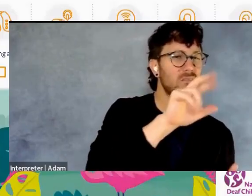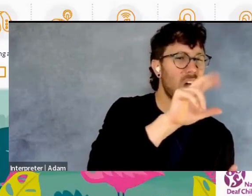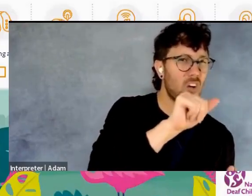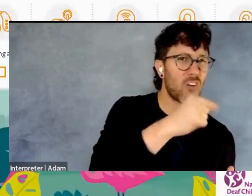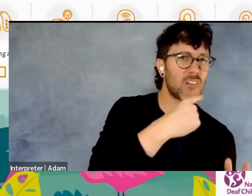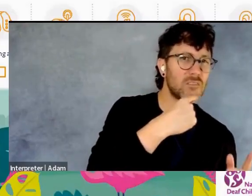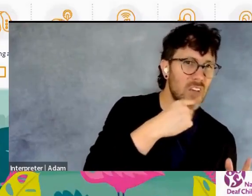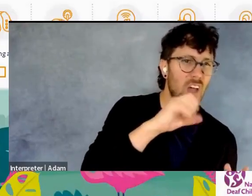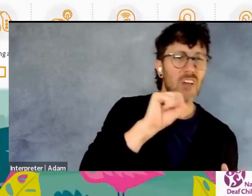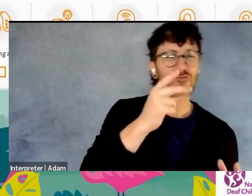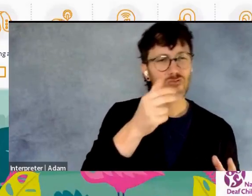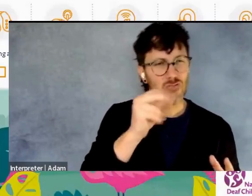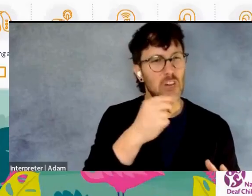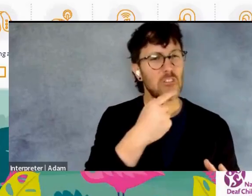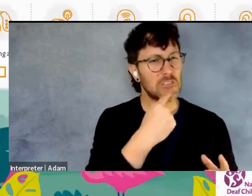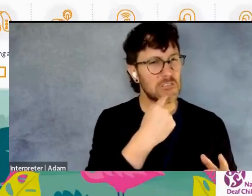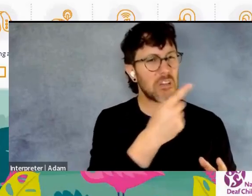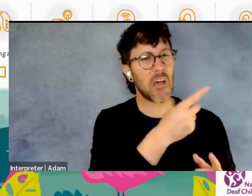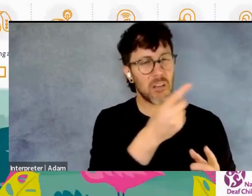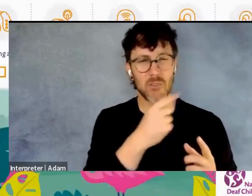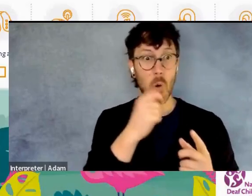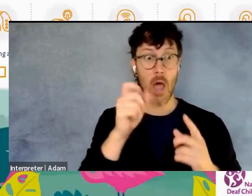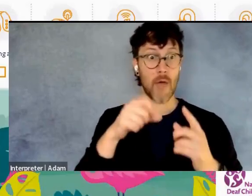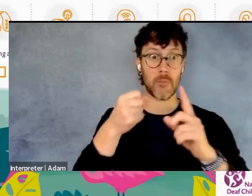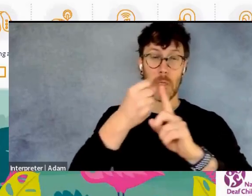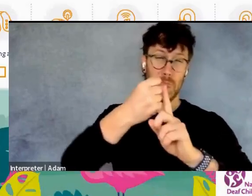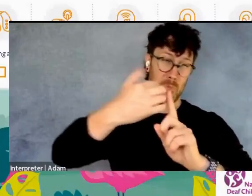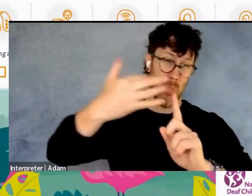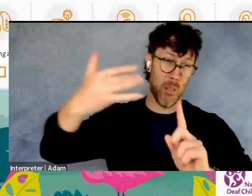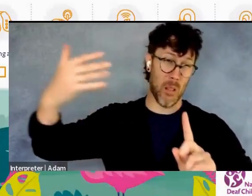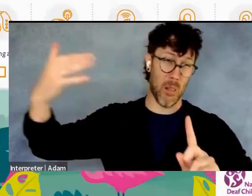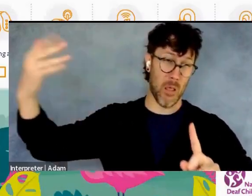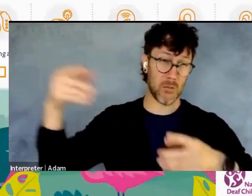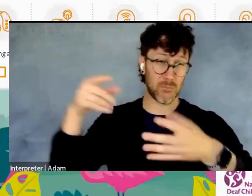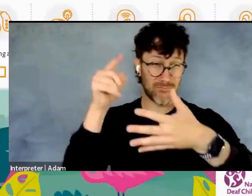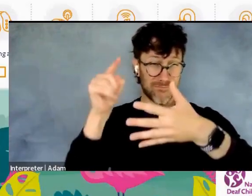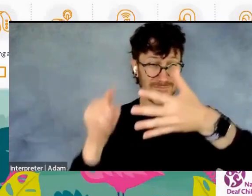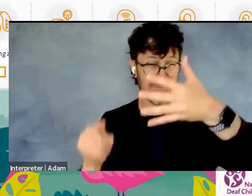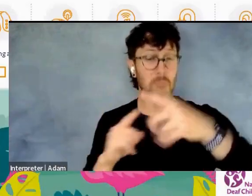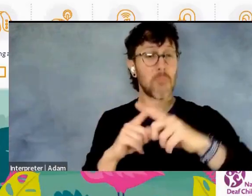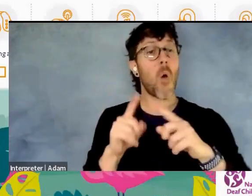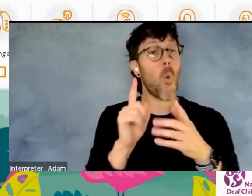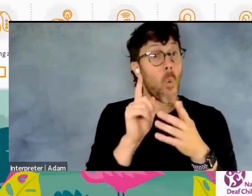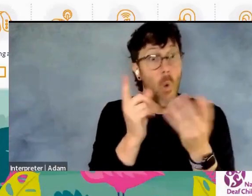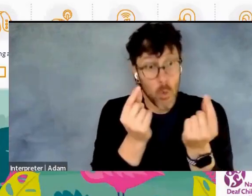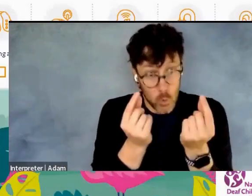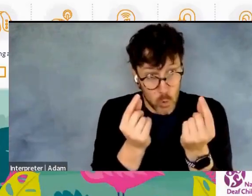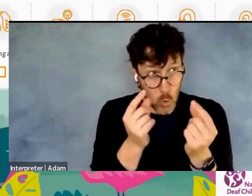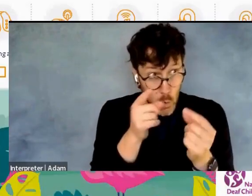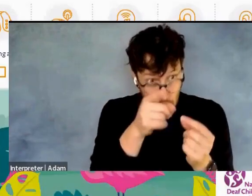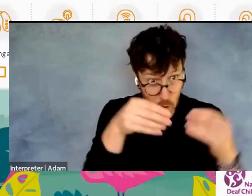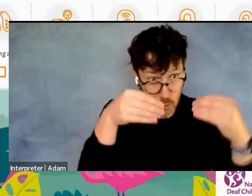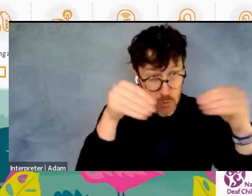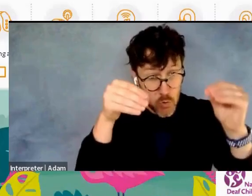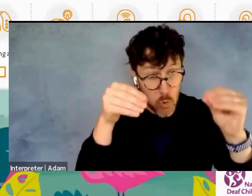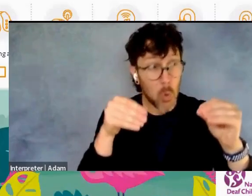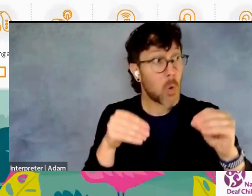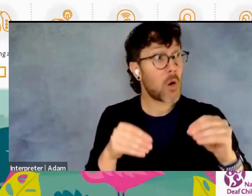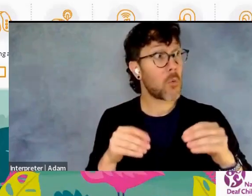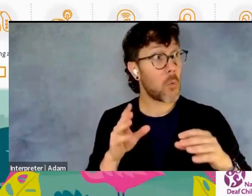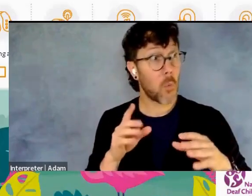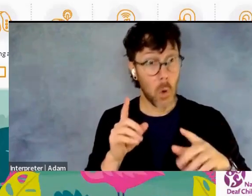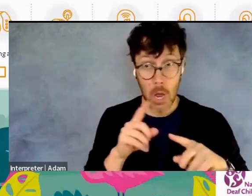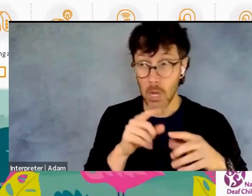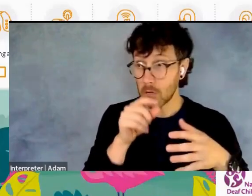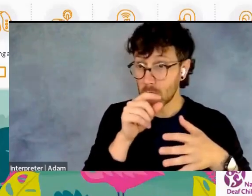be anything super elaborate, but list out what you're going to do when you go to that store, so that they can check it off once you